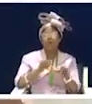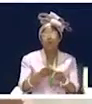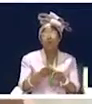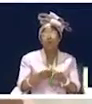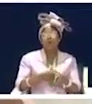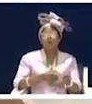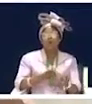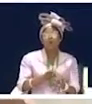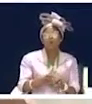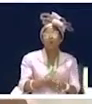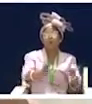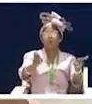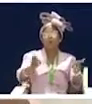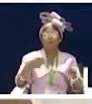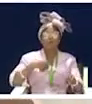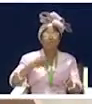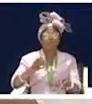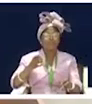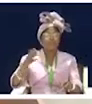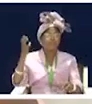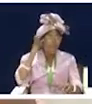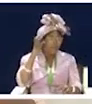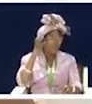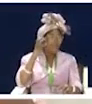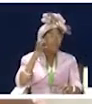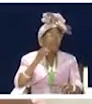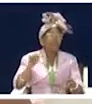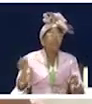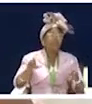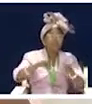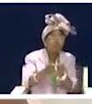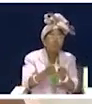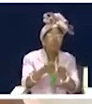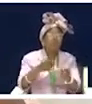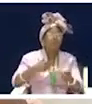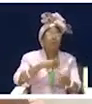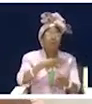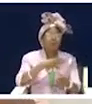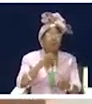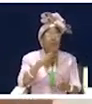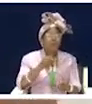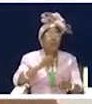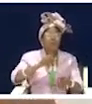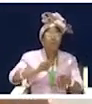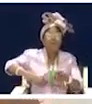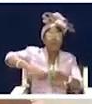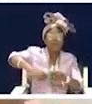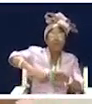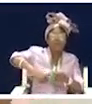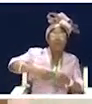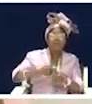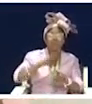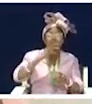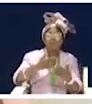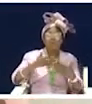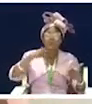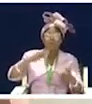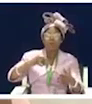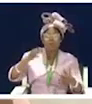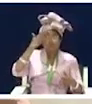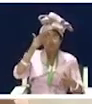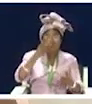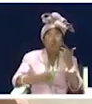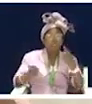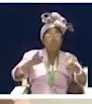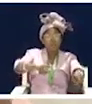kick on two of our tires. And I said, what happened? Before we know what happened,